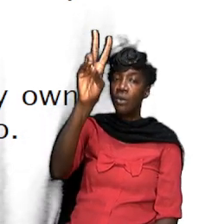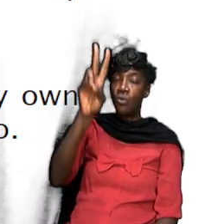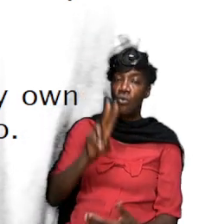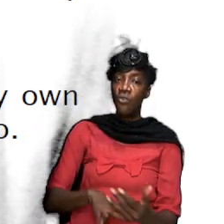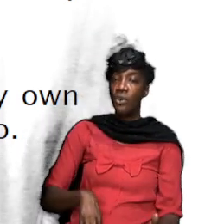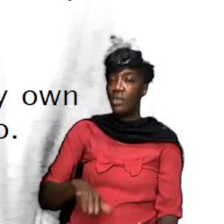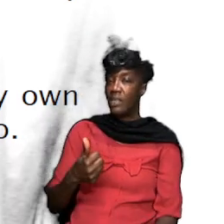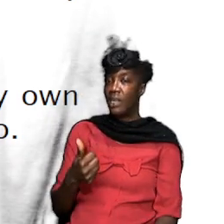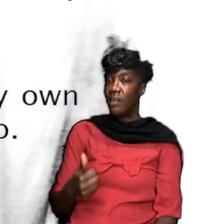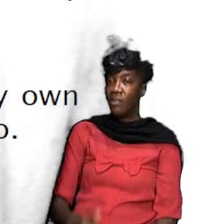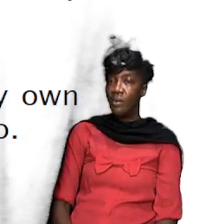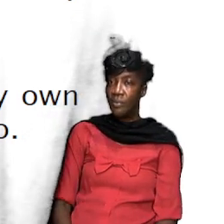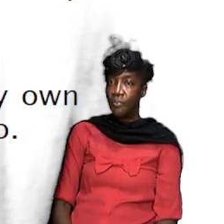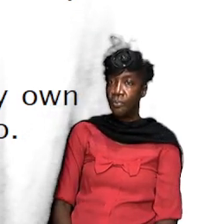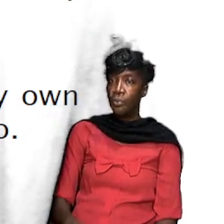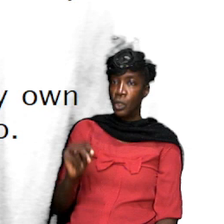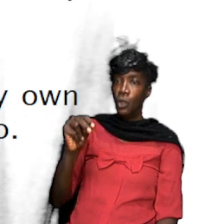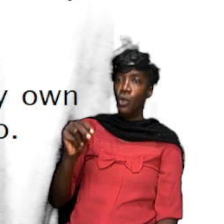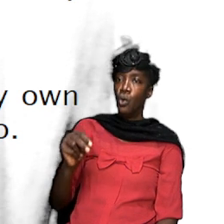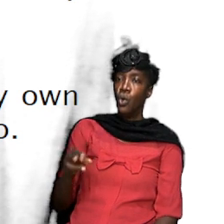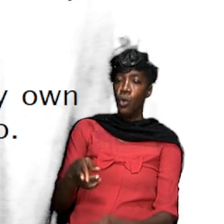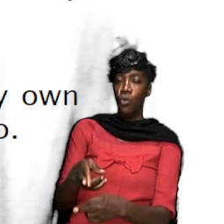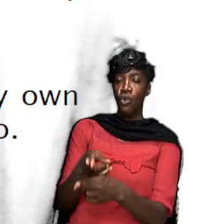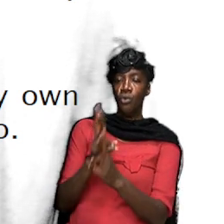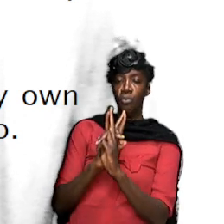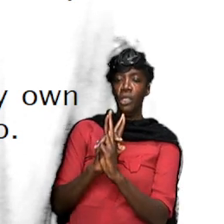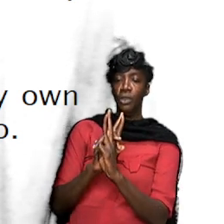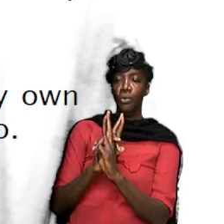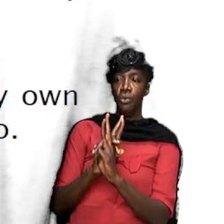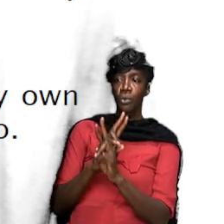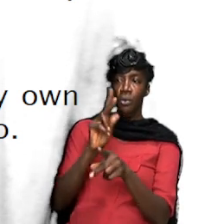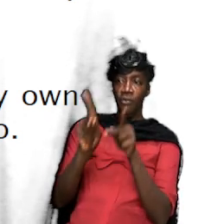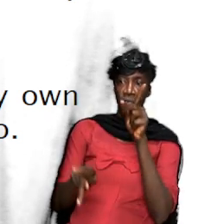11. For there is no respect of person with God.